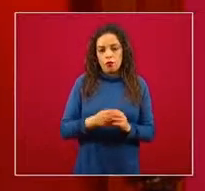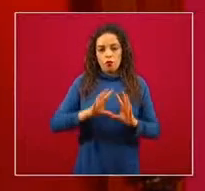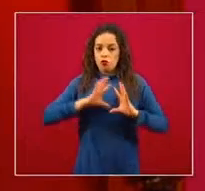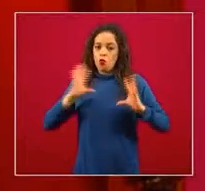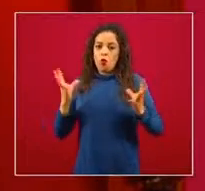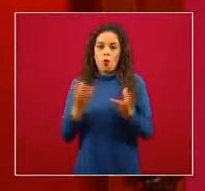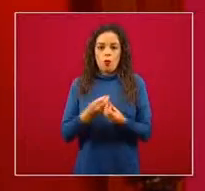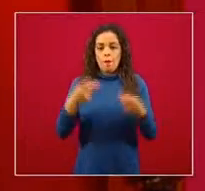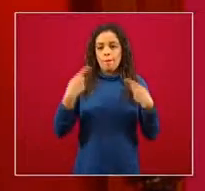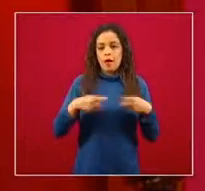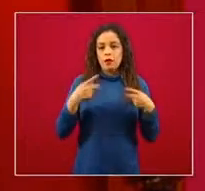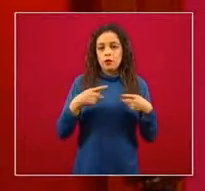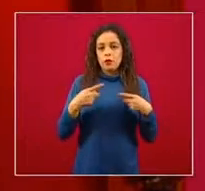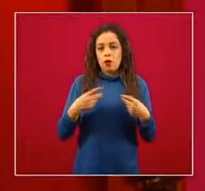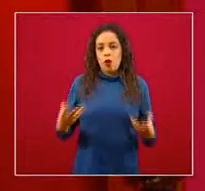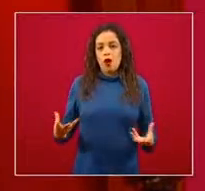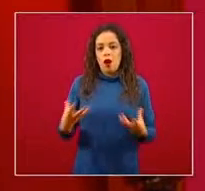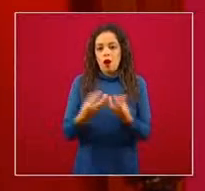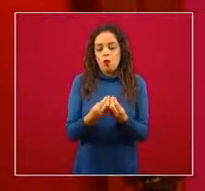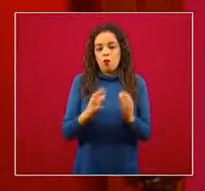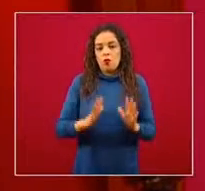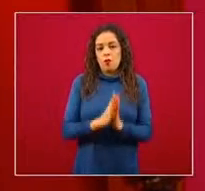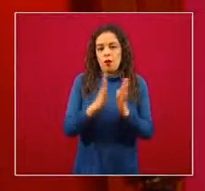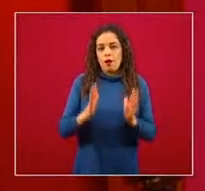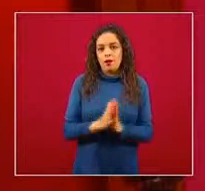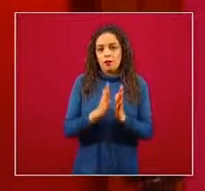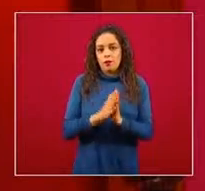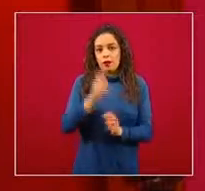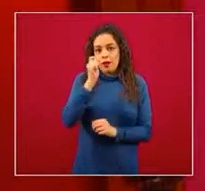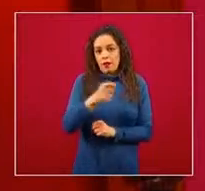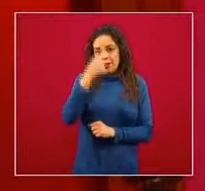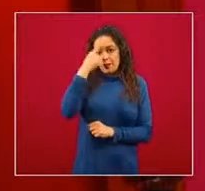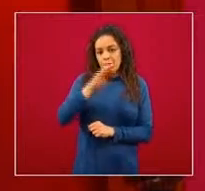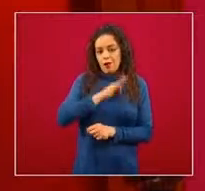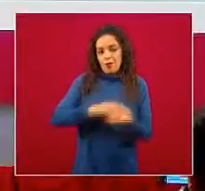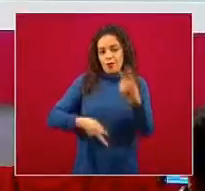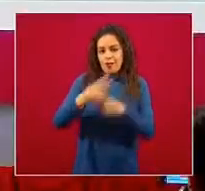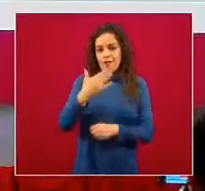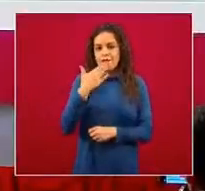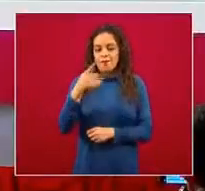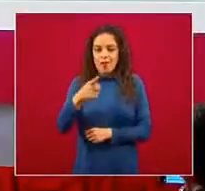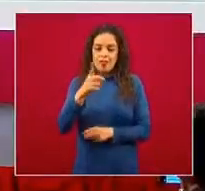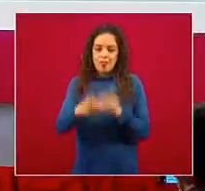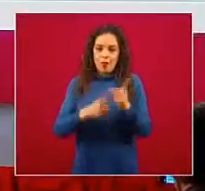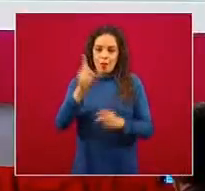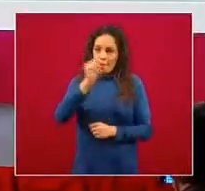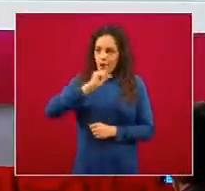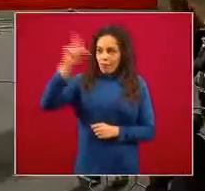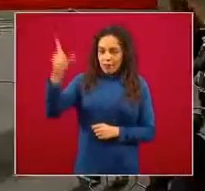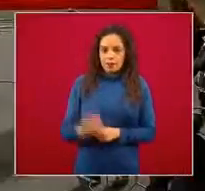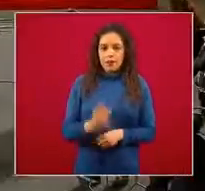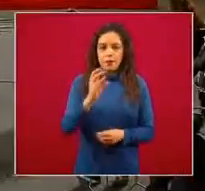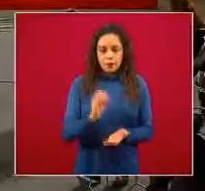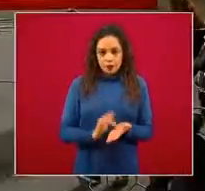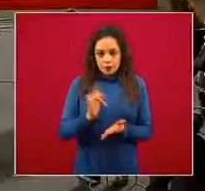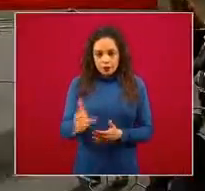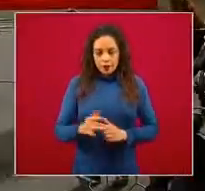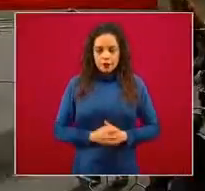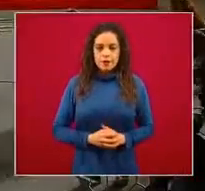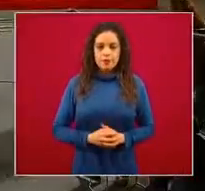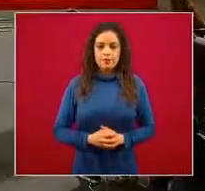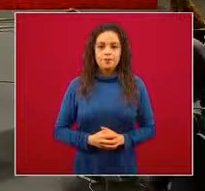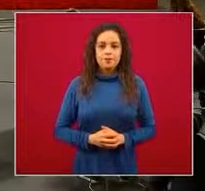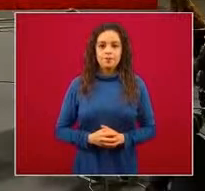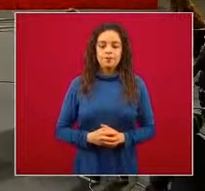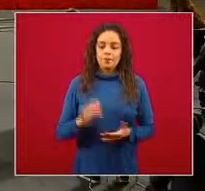health of the athletes, the coaches, and all the people involved in professional sports activities. Thank